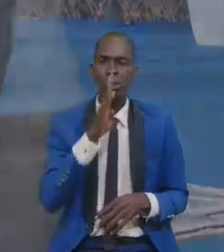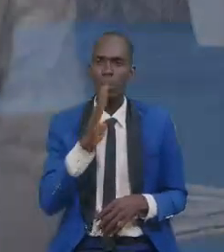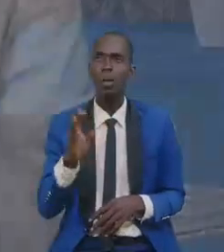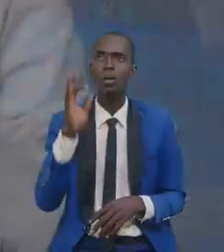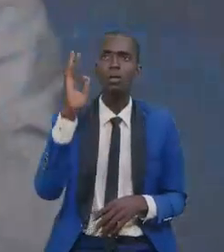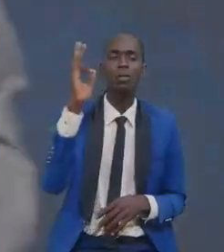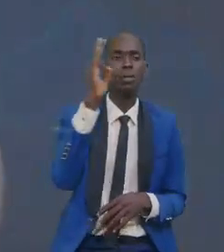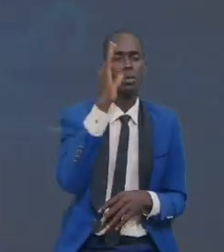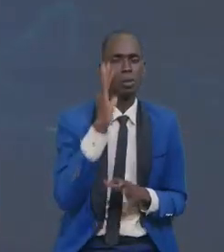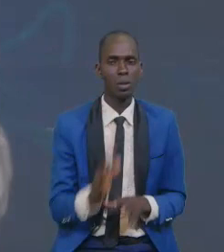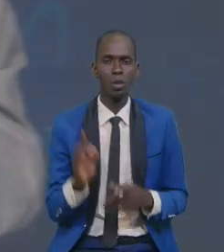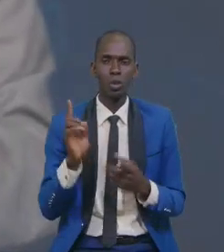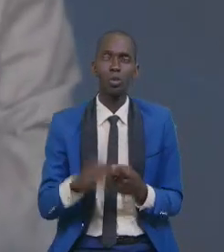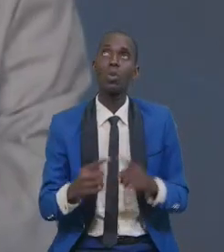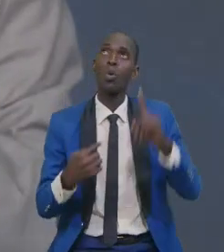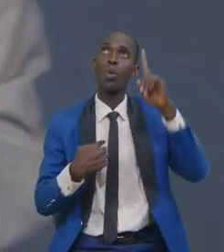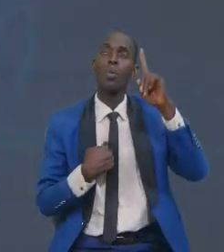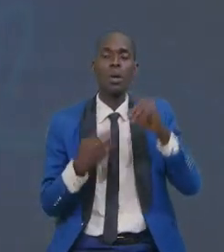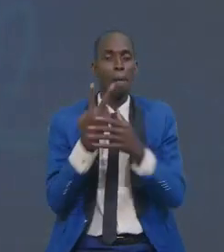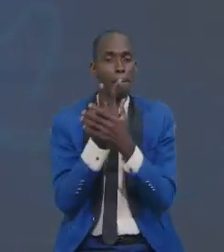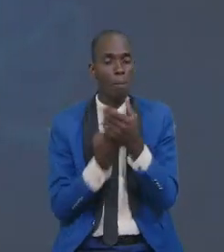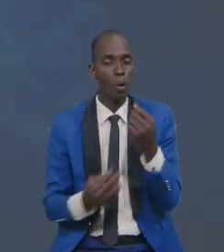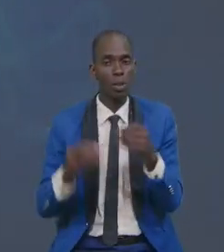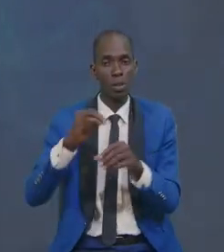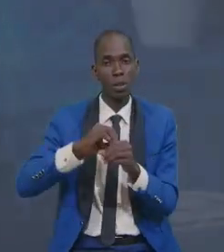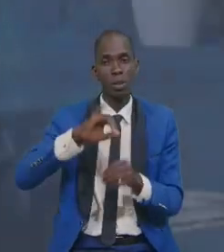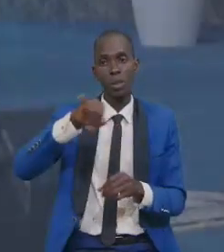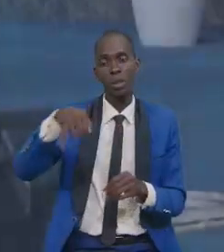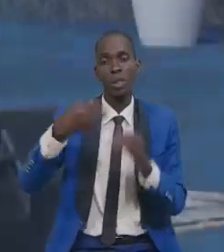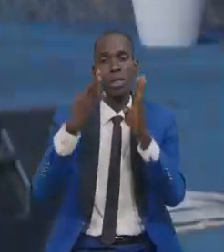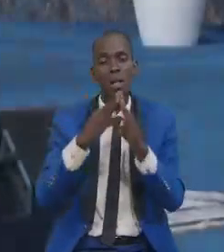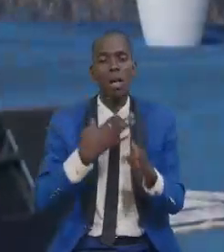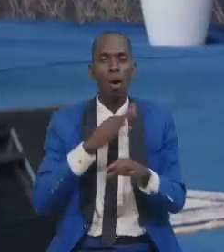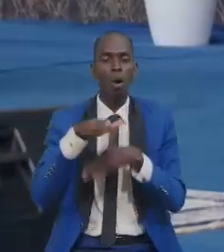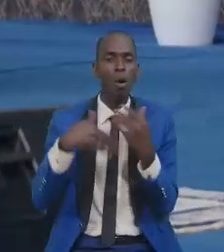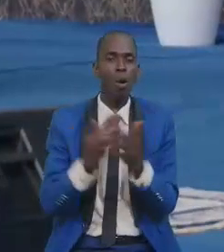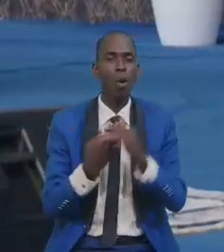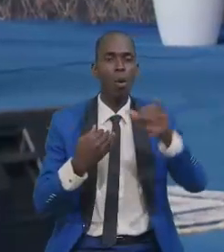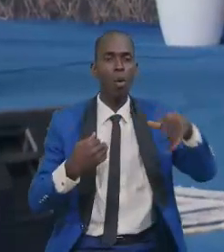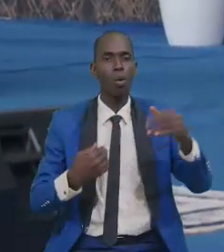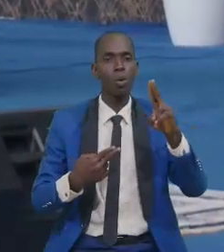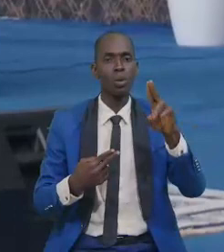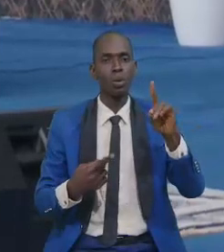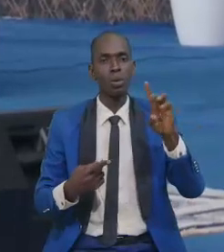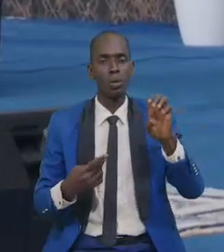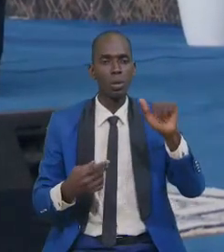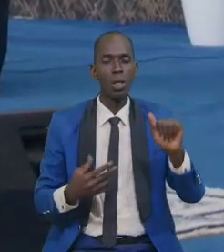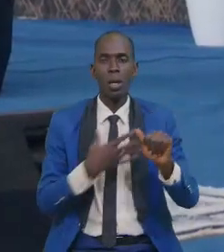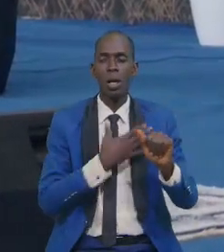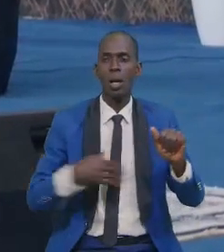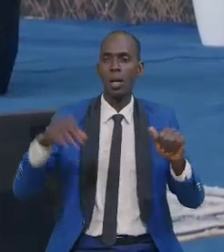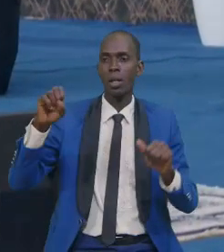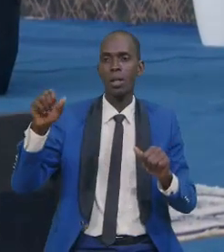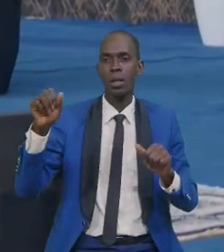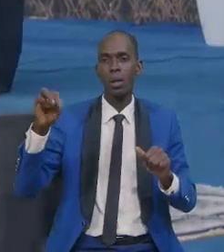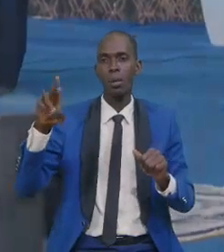me, both in Jerusalem and in all Judea and in Samaria and unto the